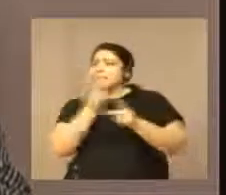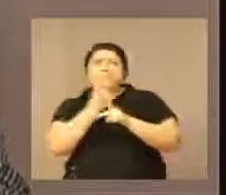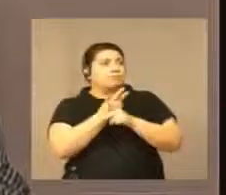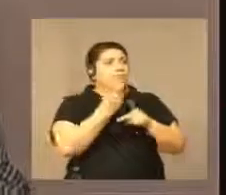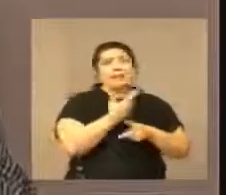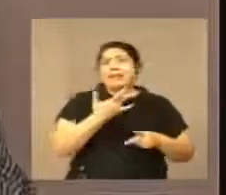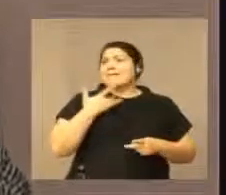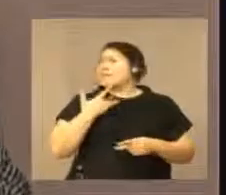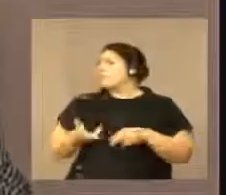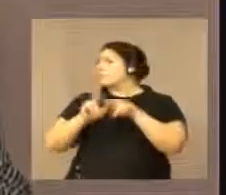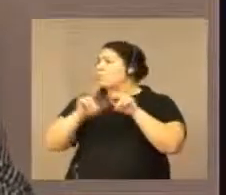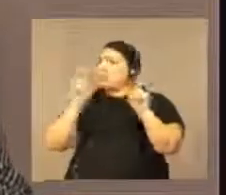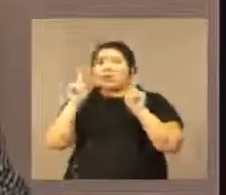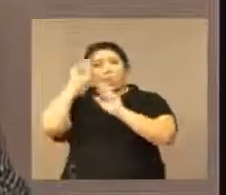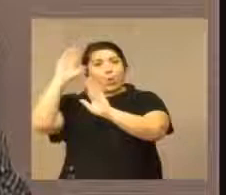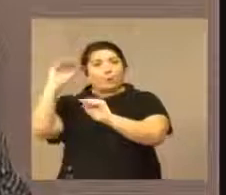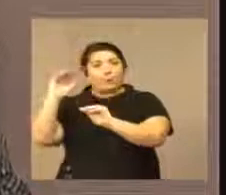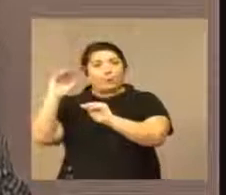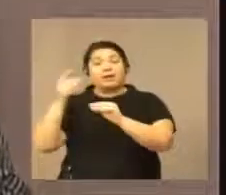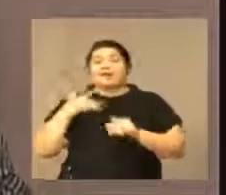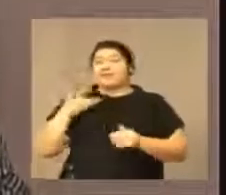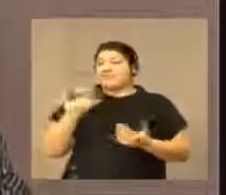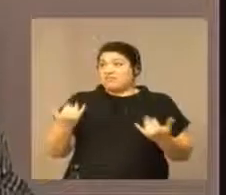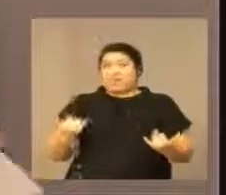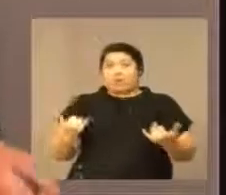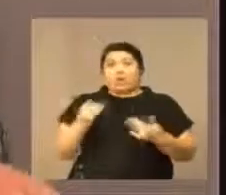now, there are too few options available.